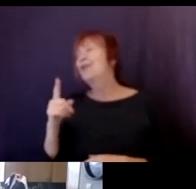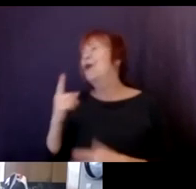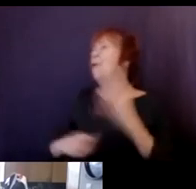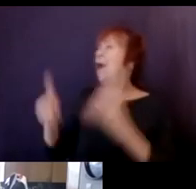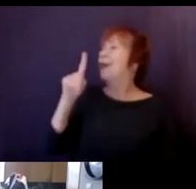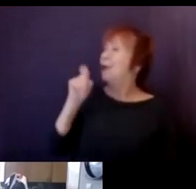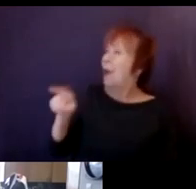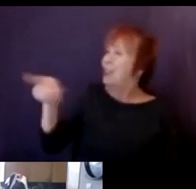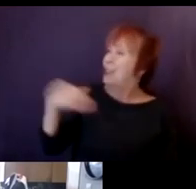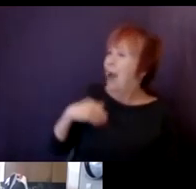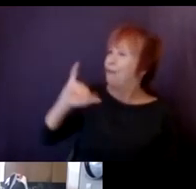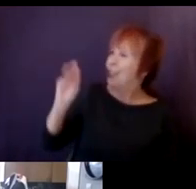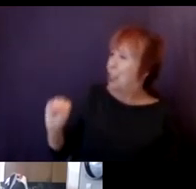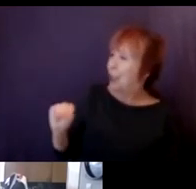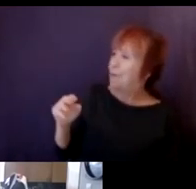Jim?